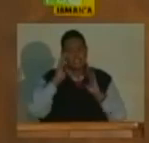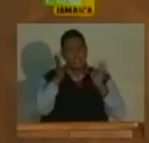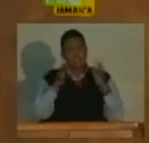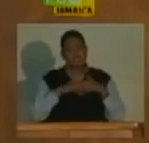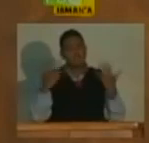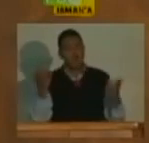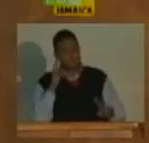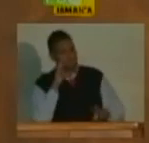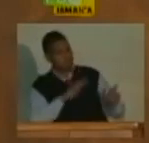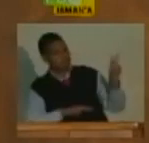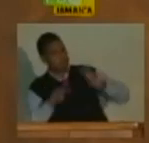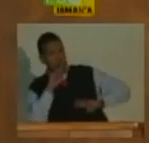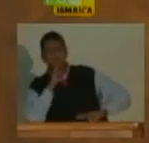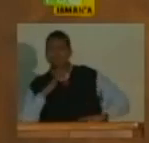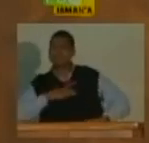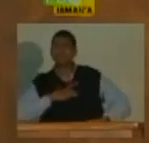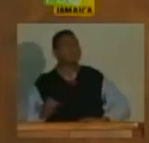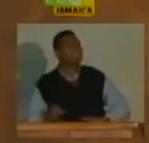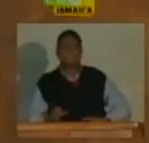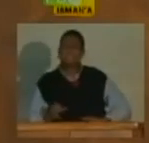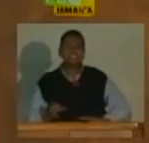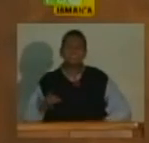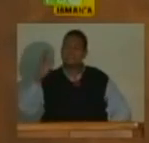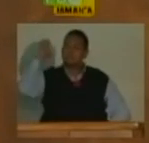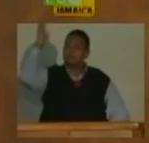towards the opposition leader.